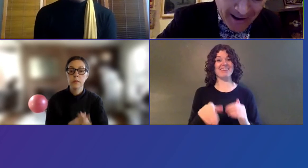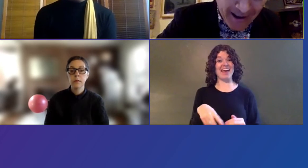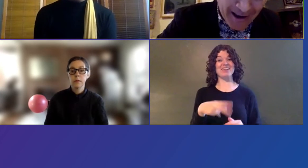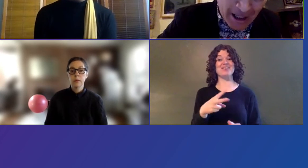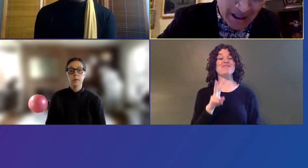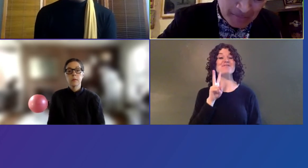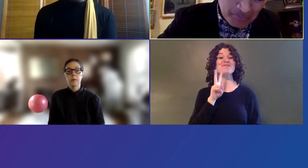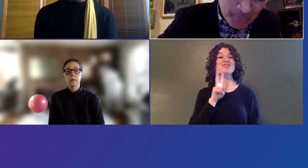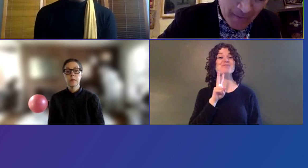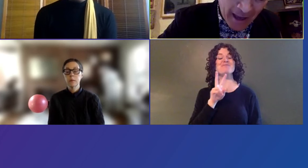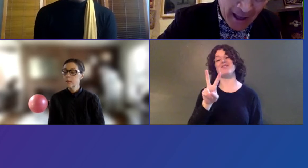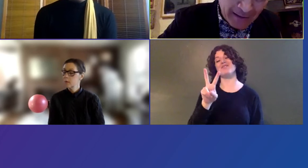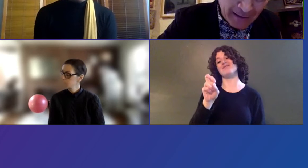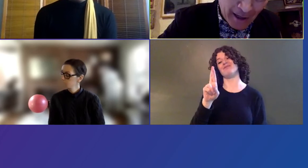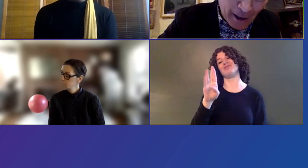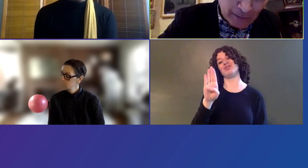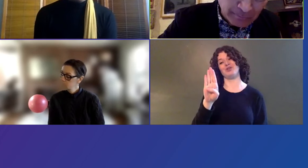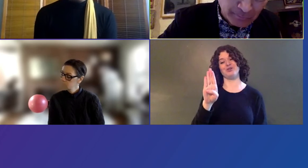verb.